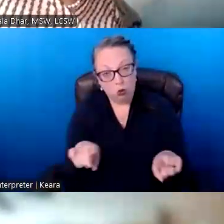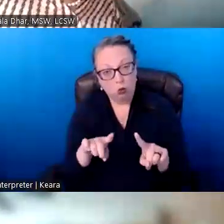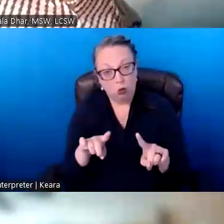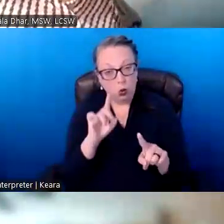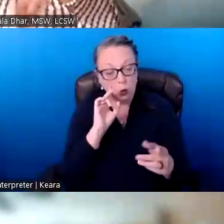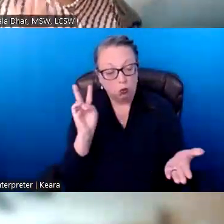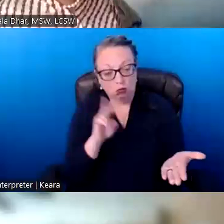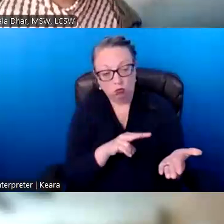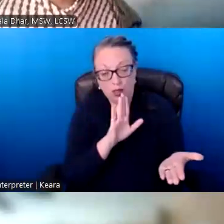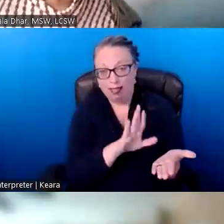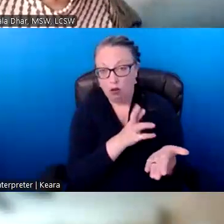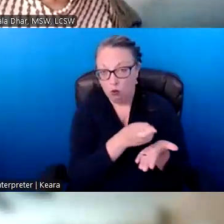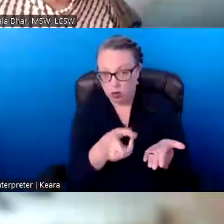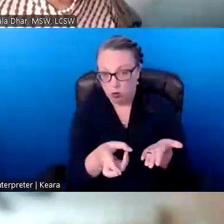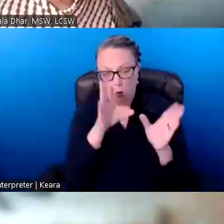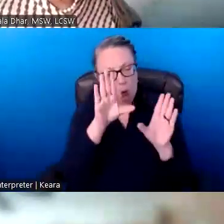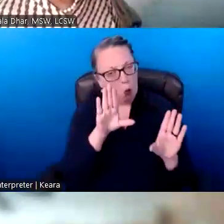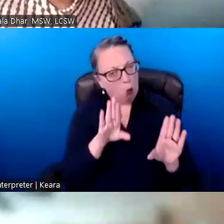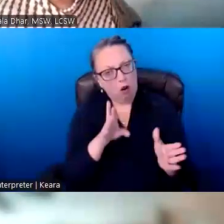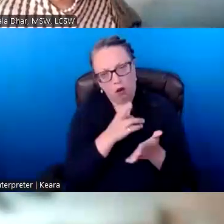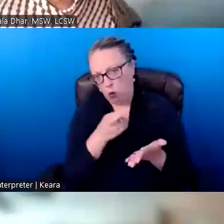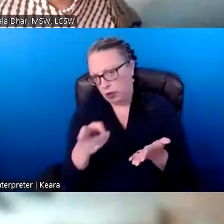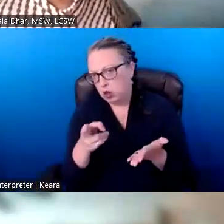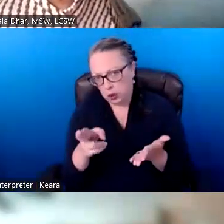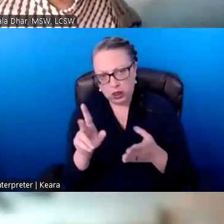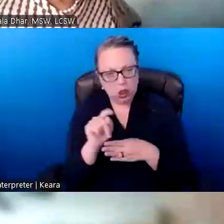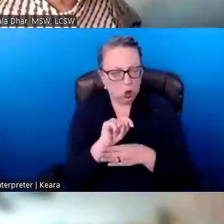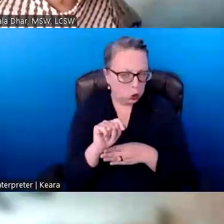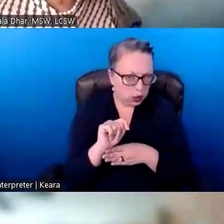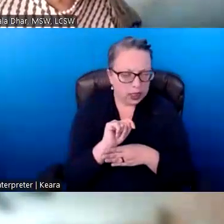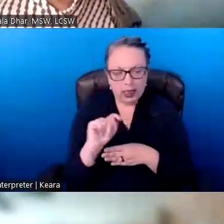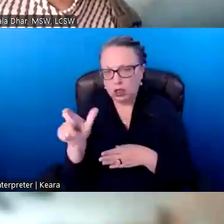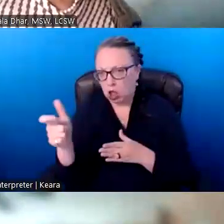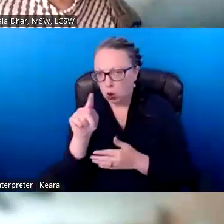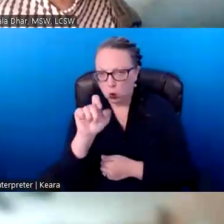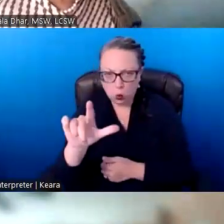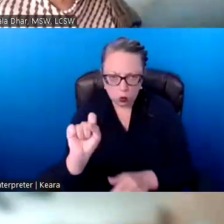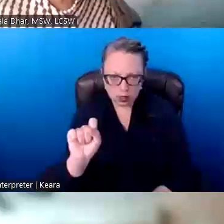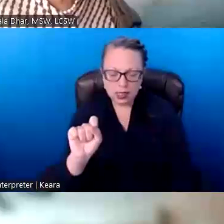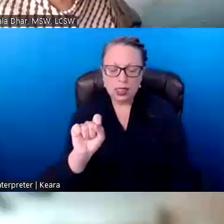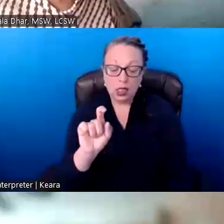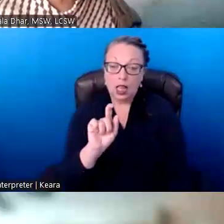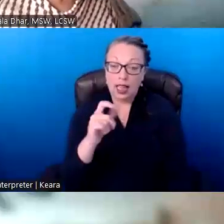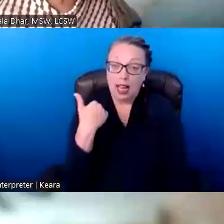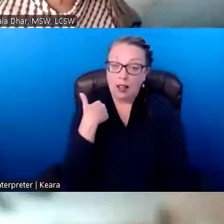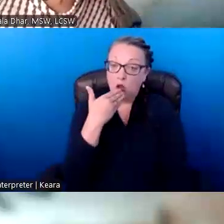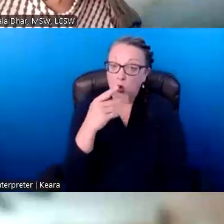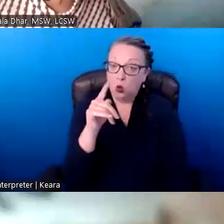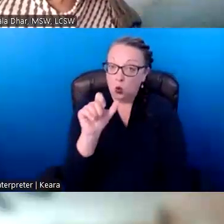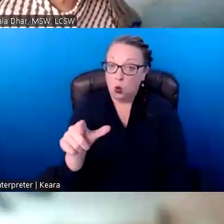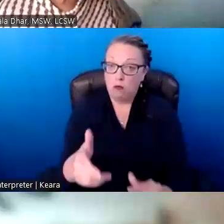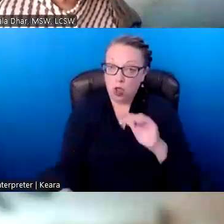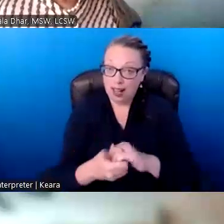resources. Absolutely wonderful resources, trainings, other tools, especially they have a very good tool on